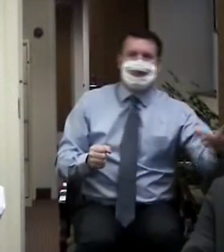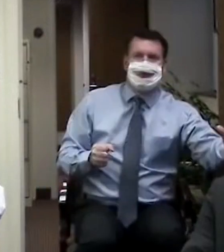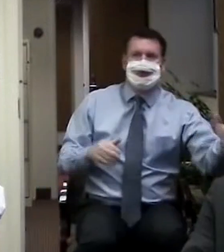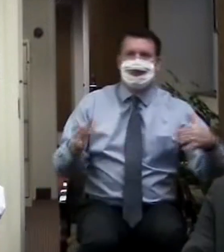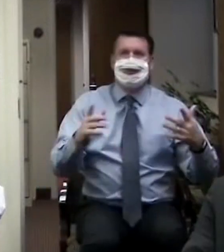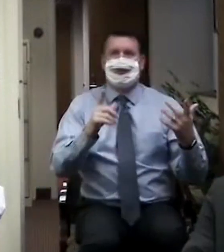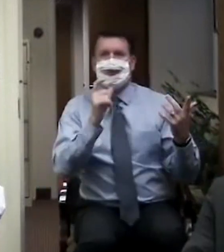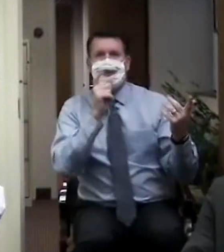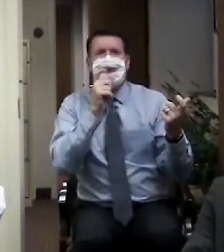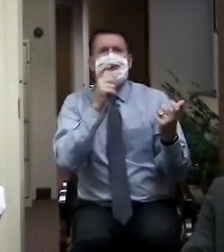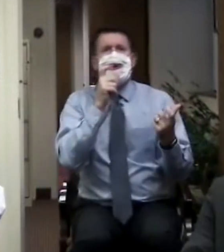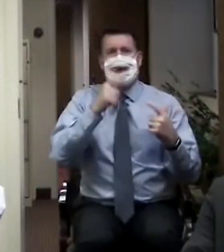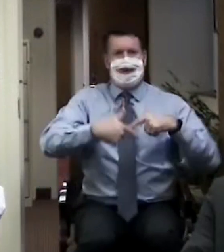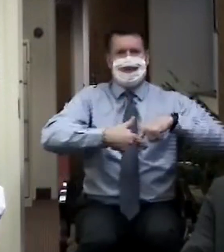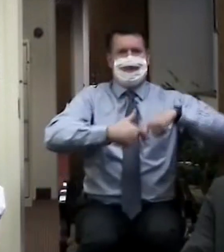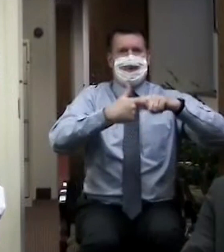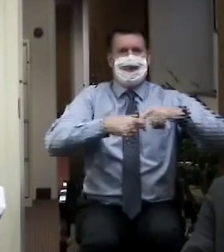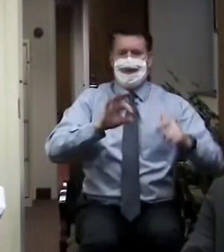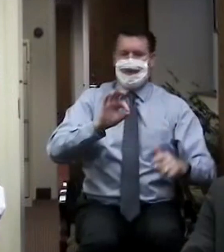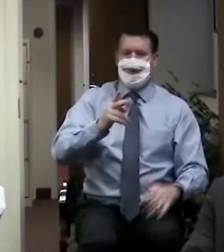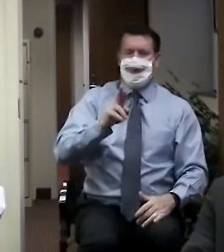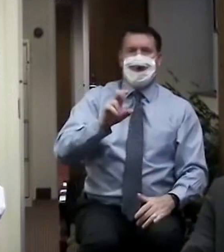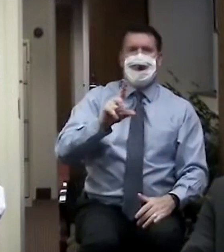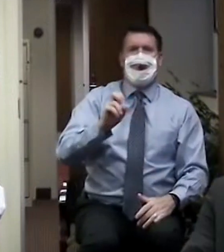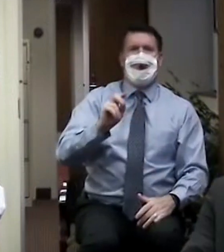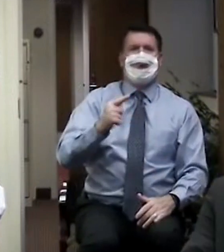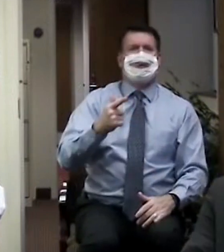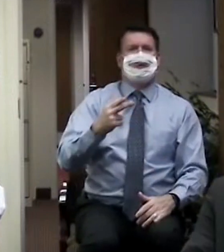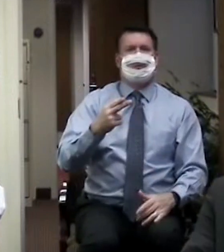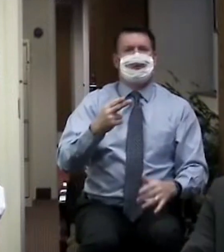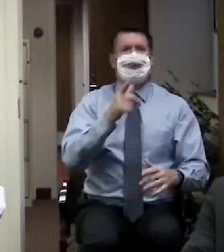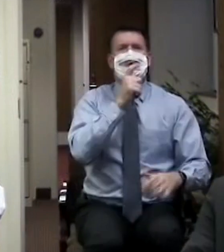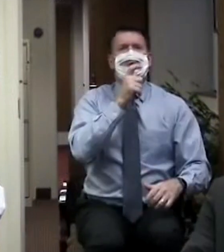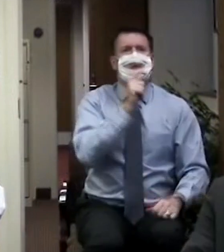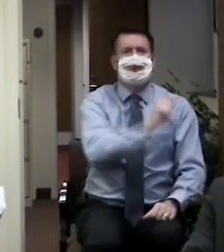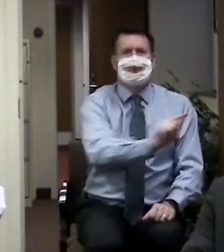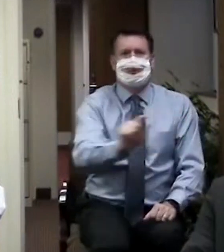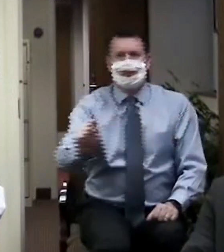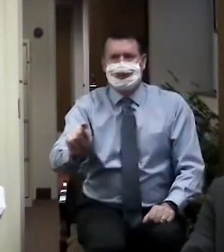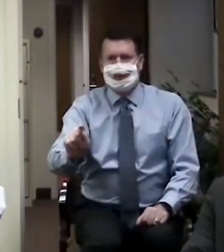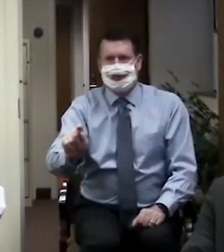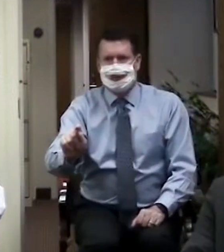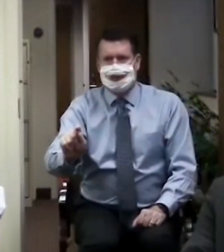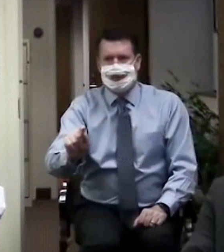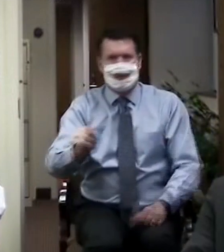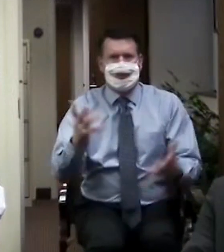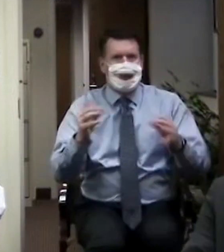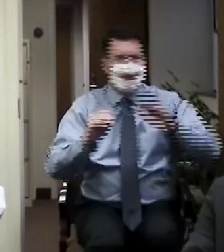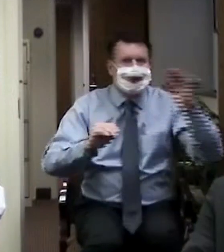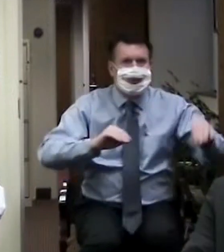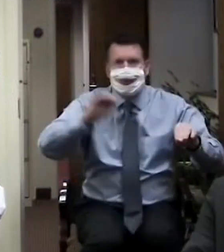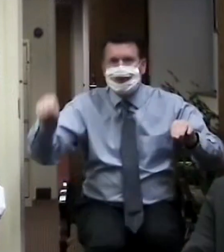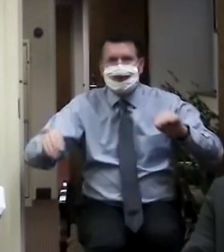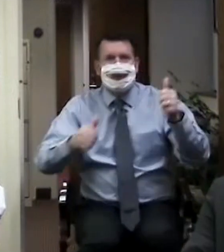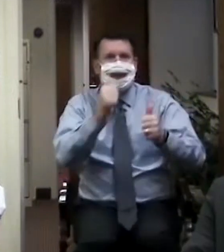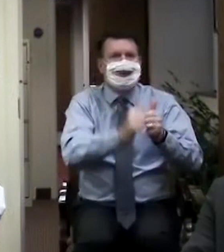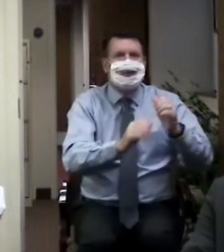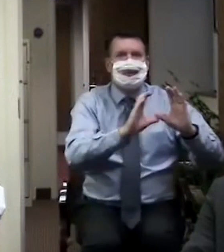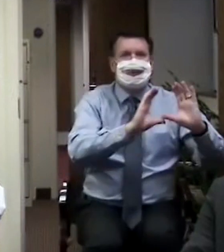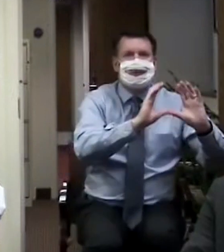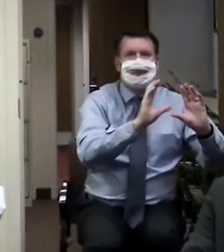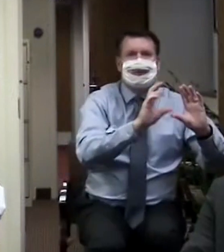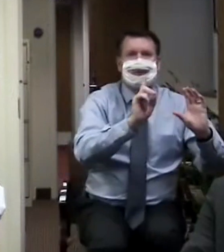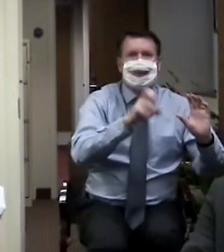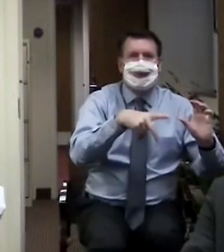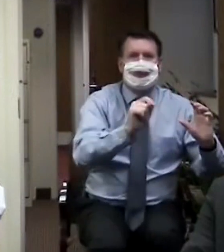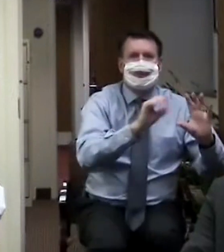as minority reporter, I'm interested in how this, again, we're talking about disproportion throughout COVID, how that may affect, again, disproportionately